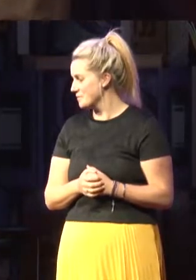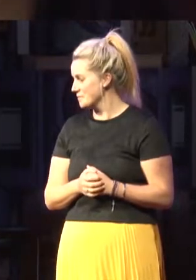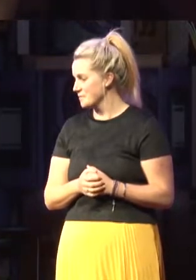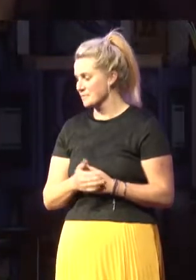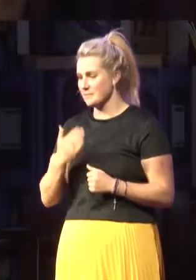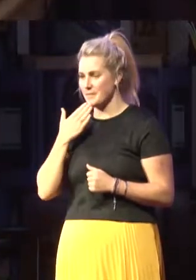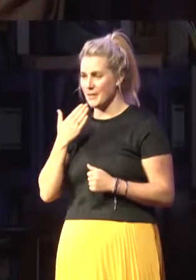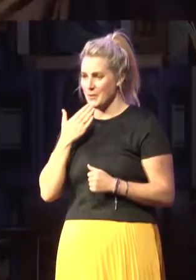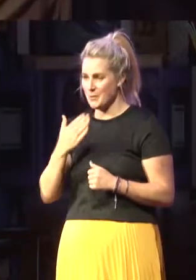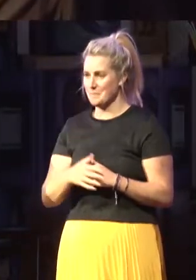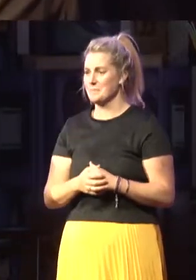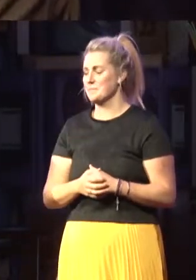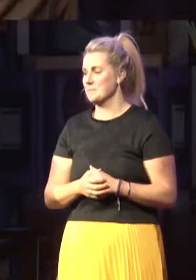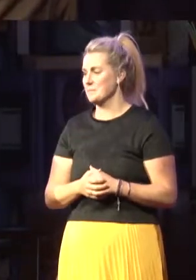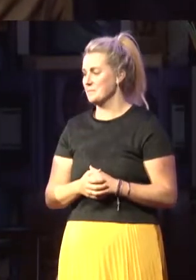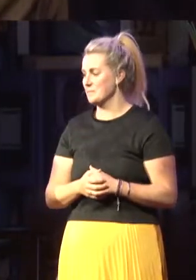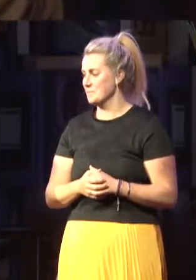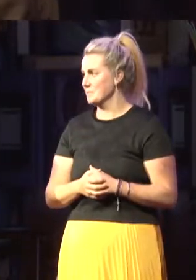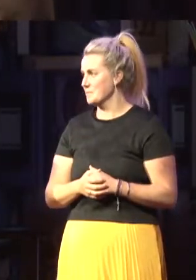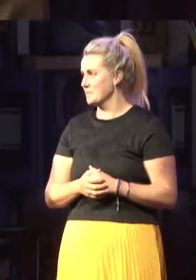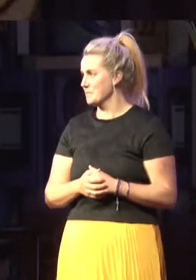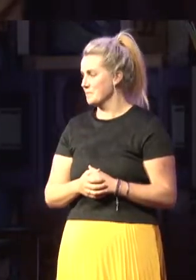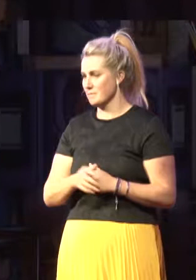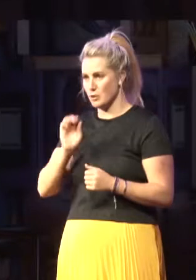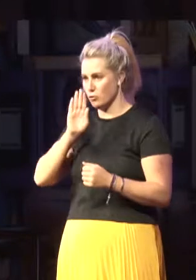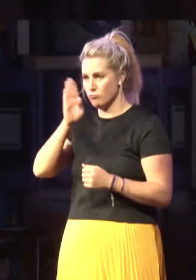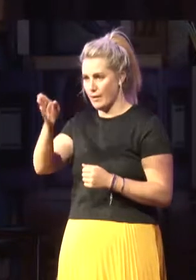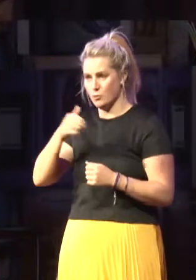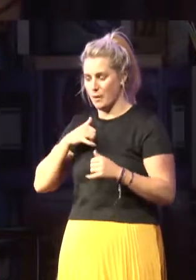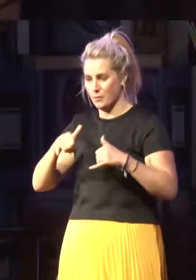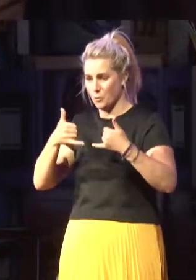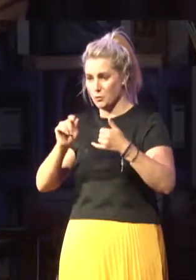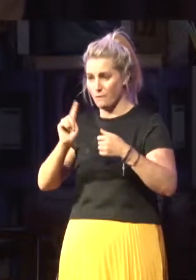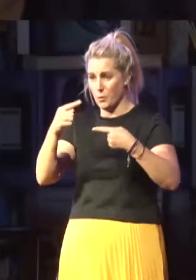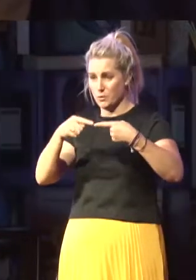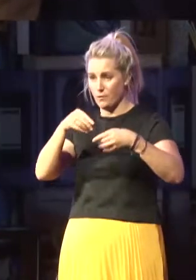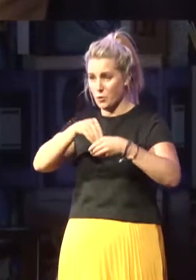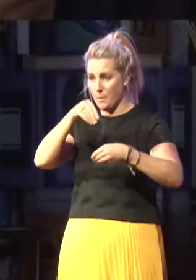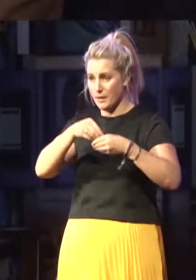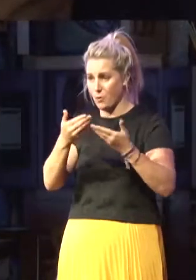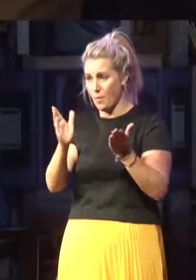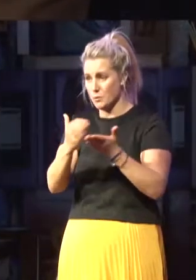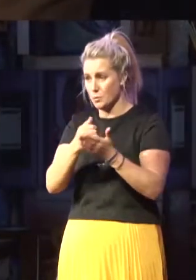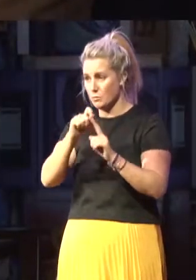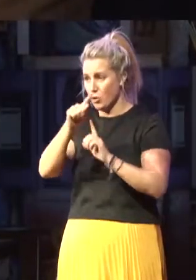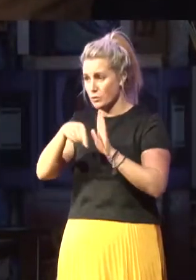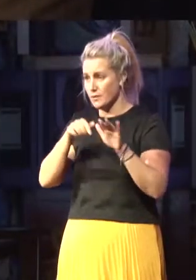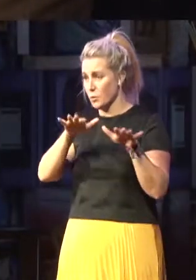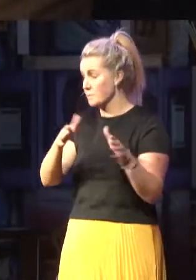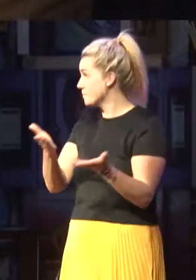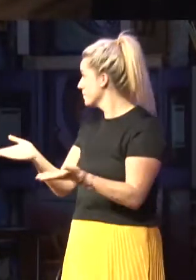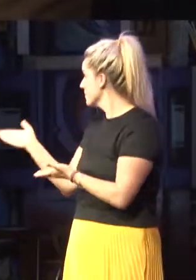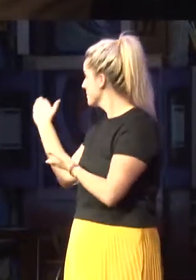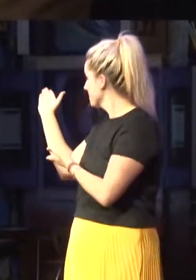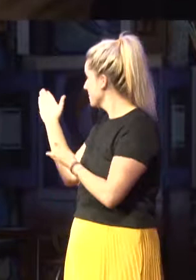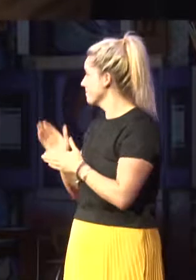Thank you. I'm just going to get straight into it. The first of the nominees for Open Source Project is Ackama for the